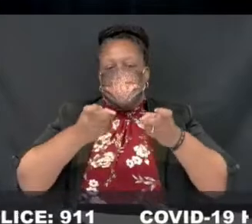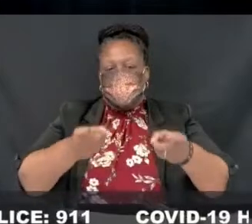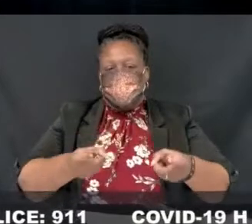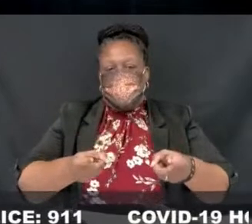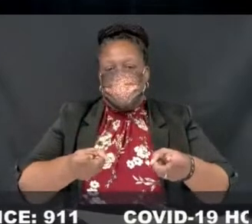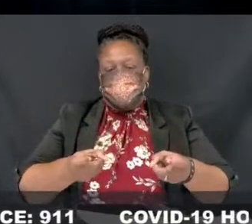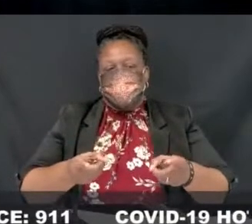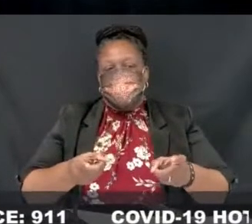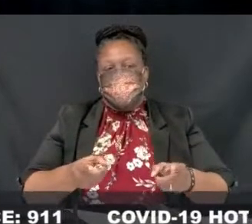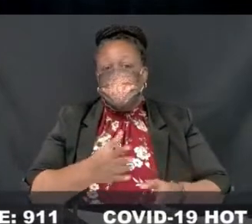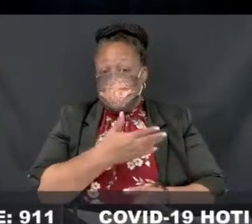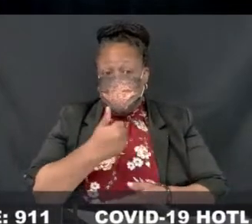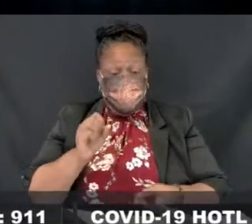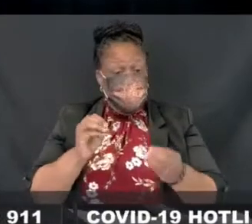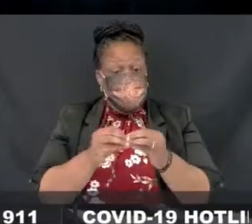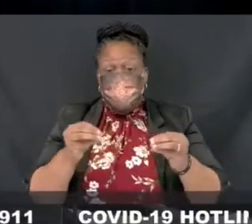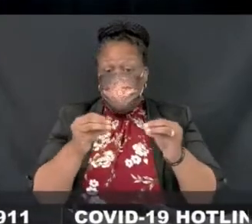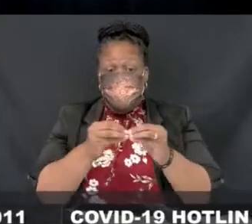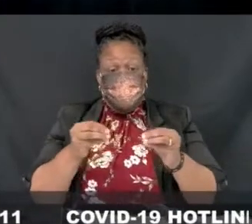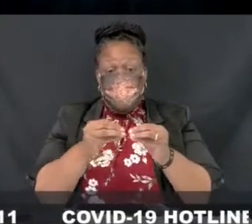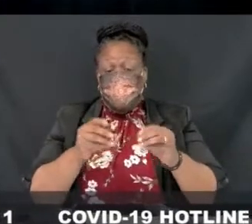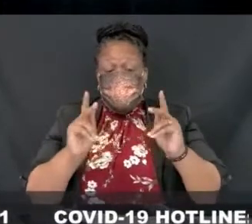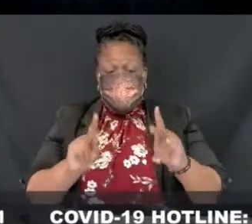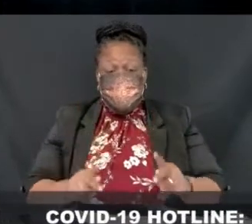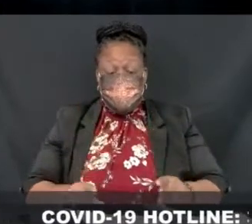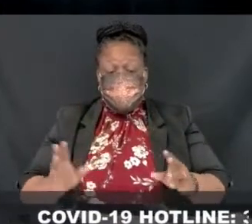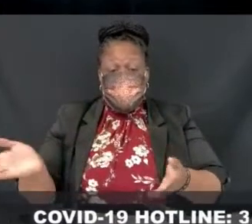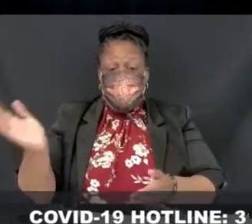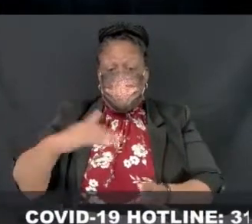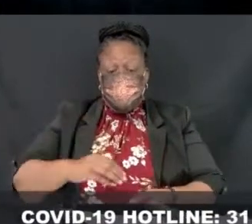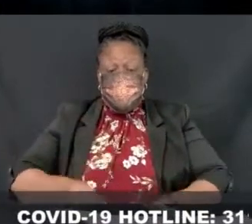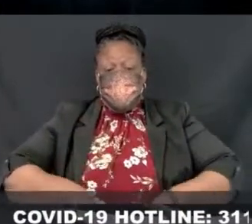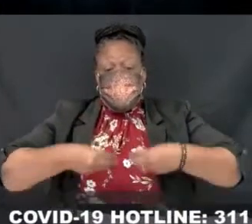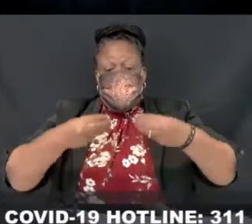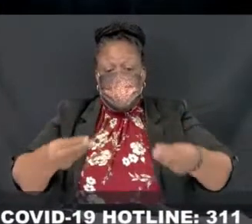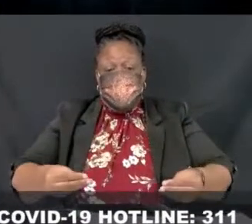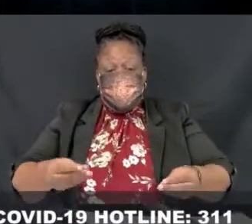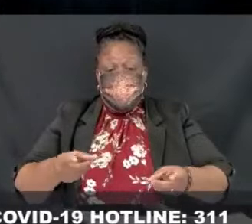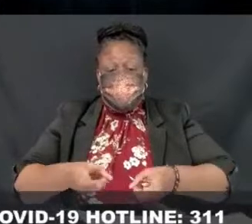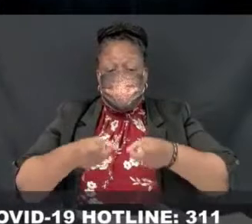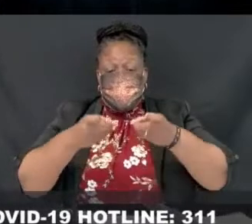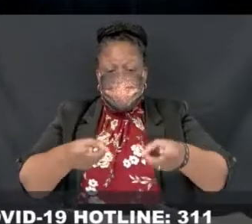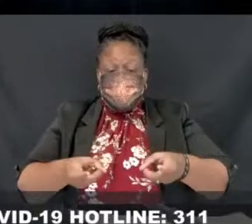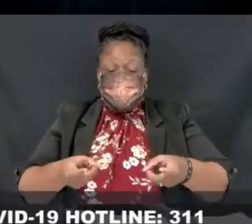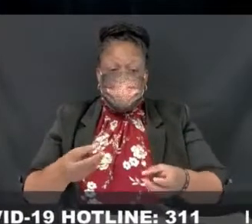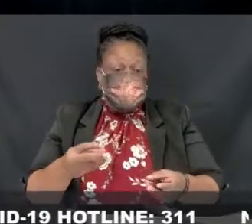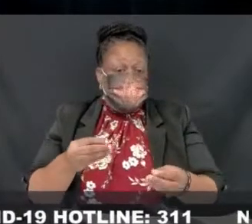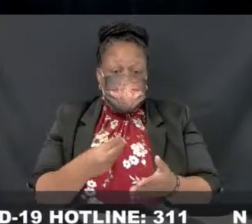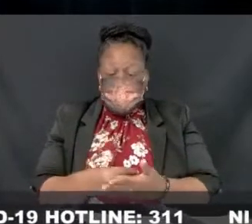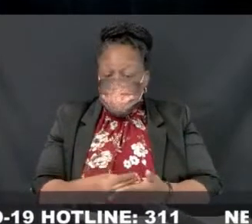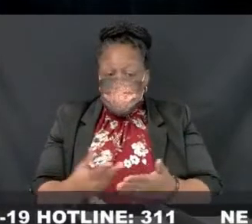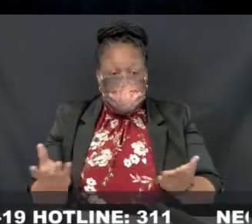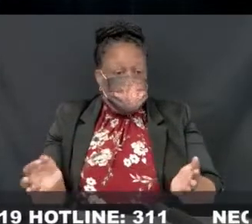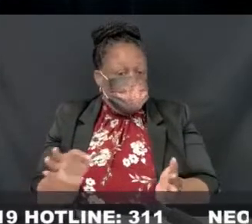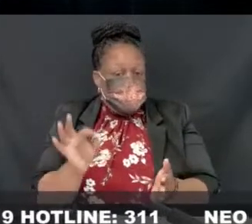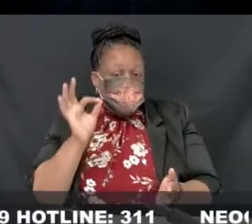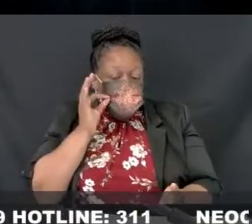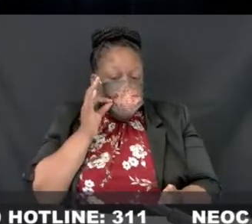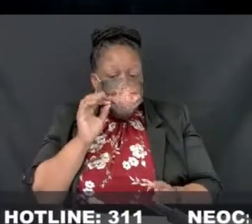particular response. We then expanded our team. We look at the establishing of